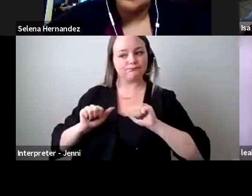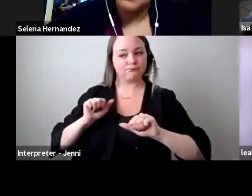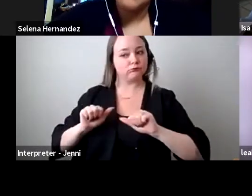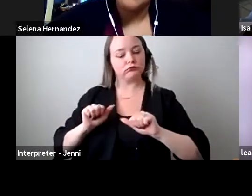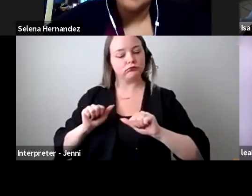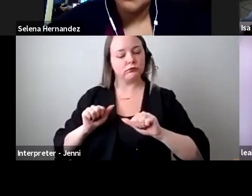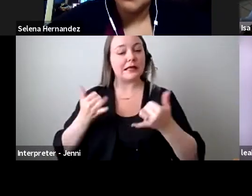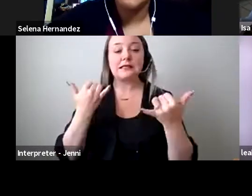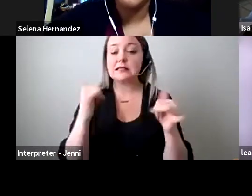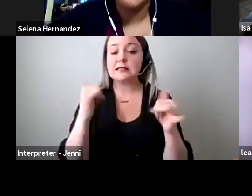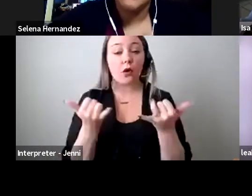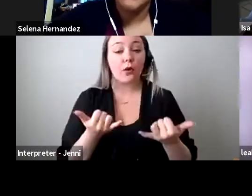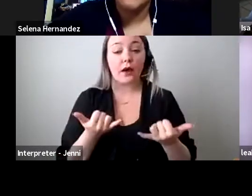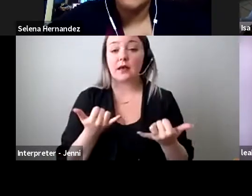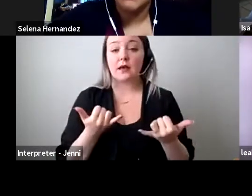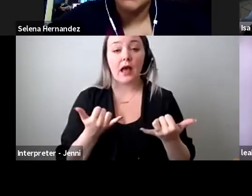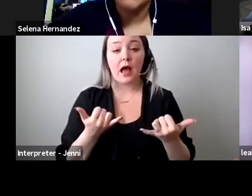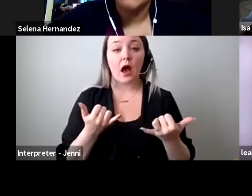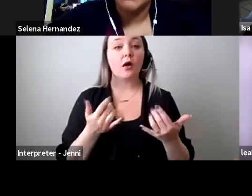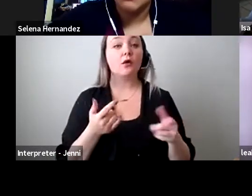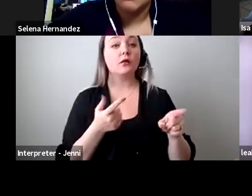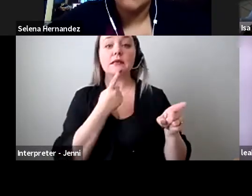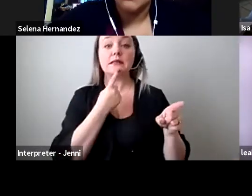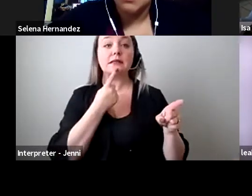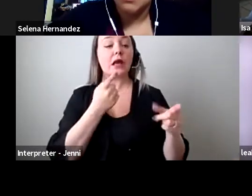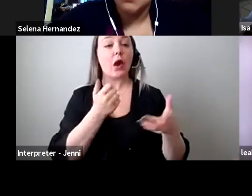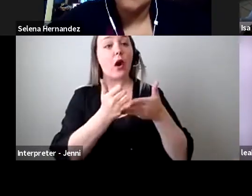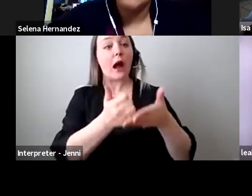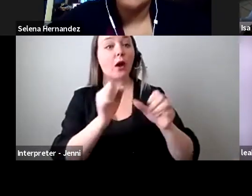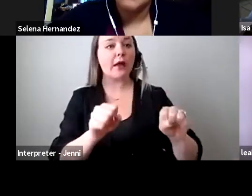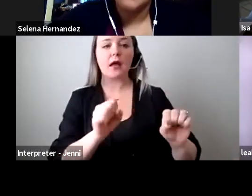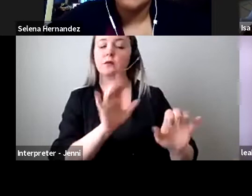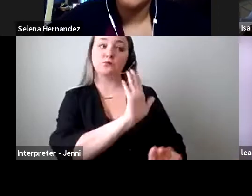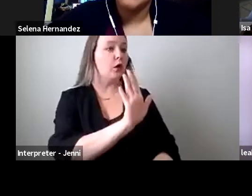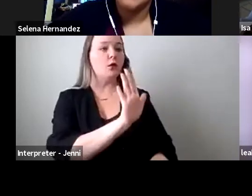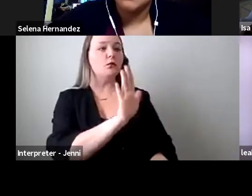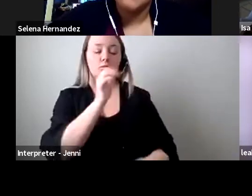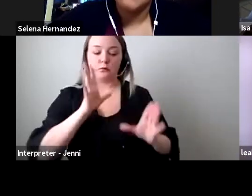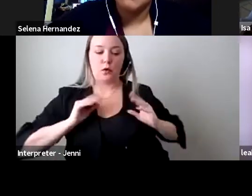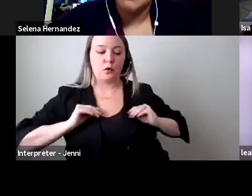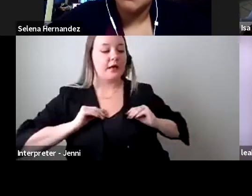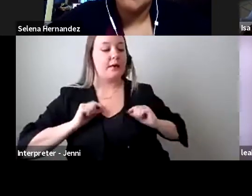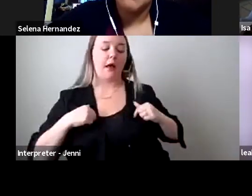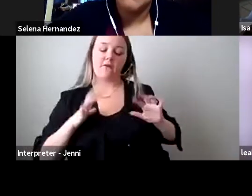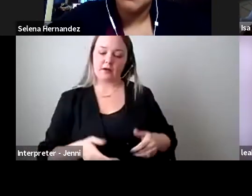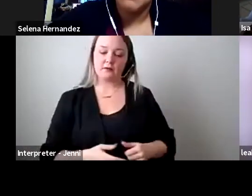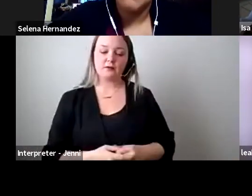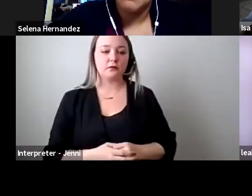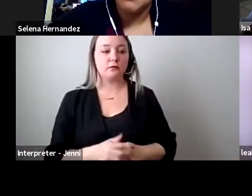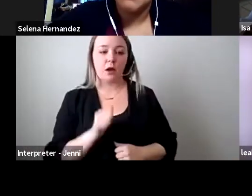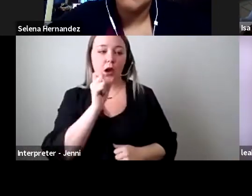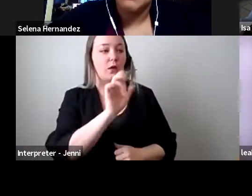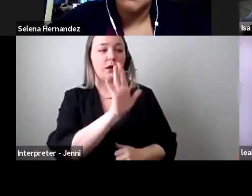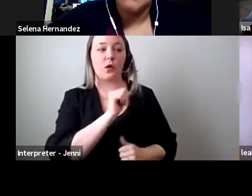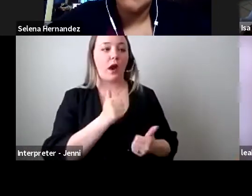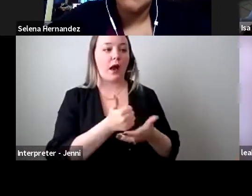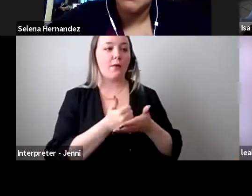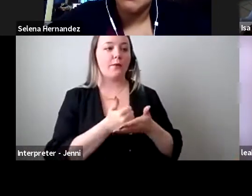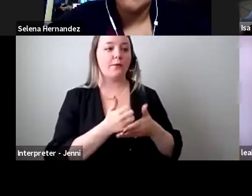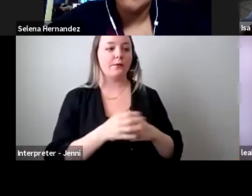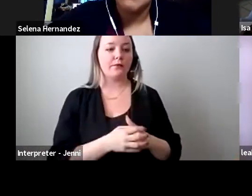still skeptical. Oh, do you want help? We can help you with this. Nah, I'm good. I'm okay. I'm good. I don't need your help.